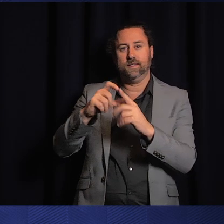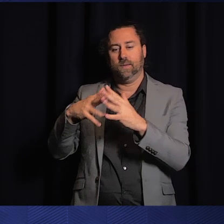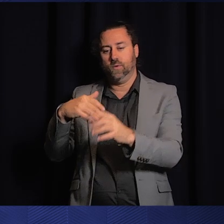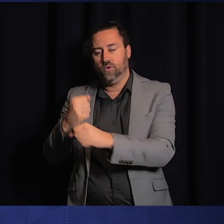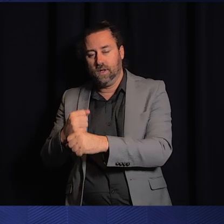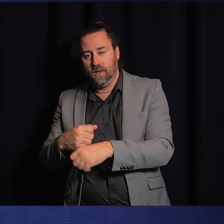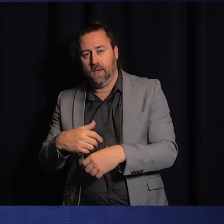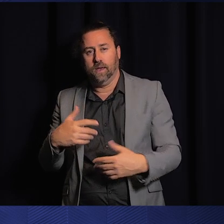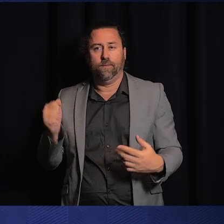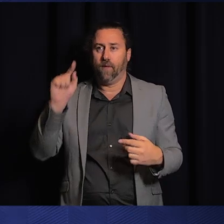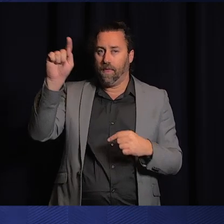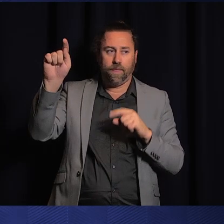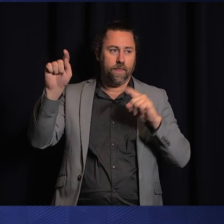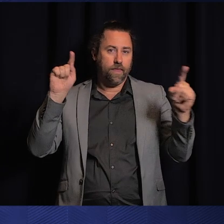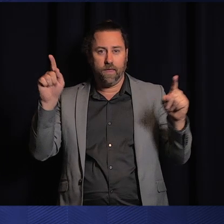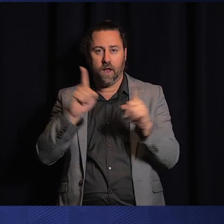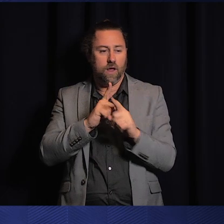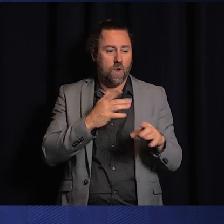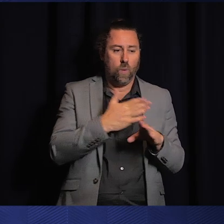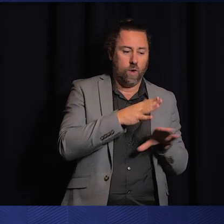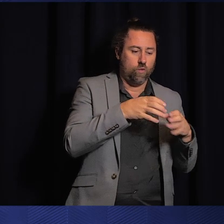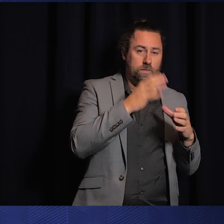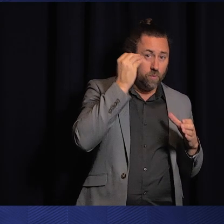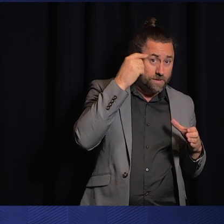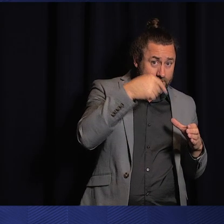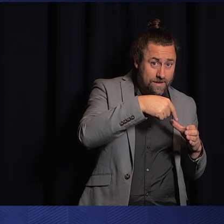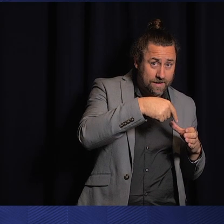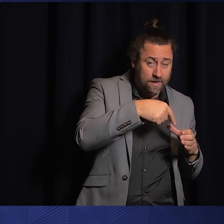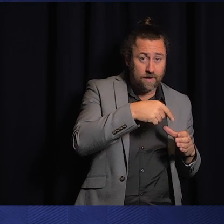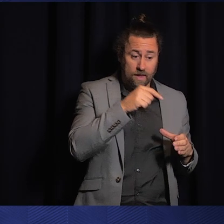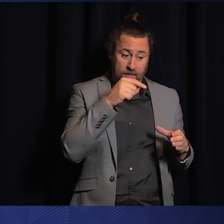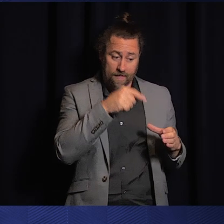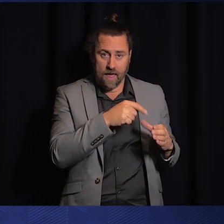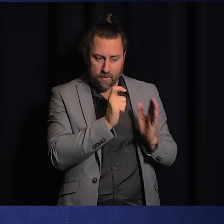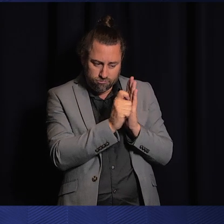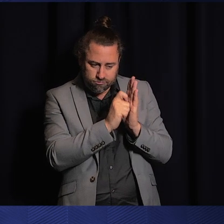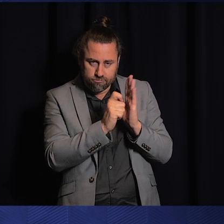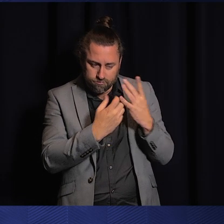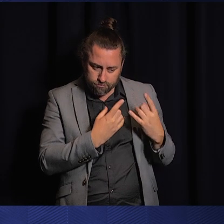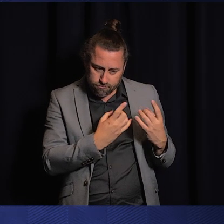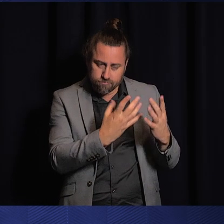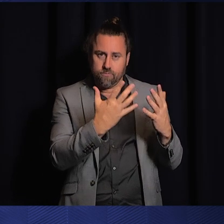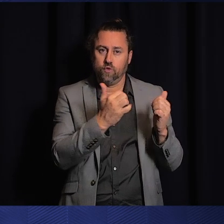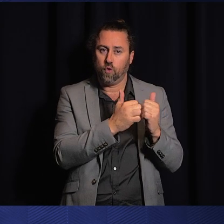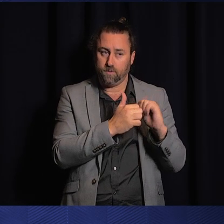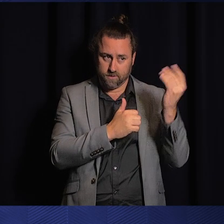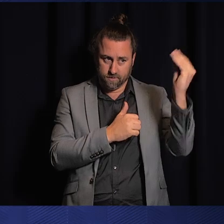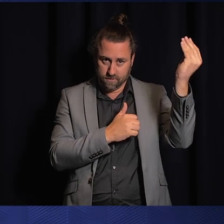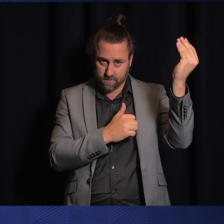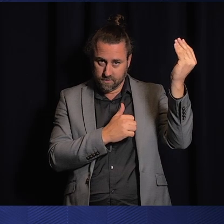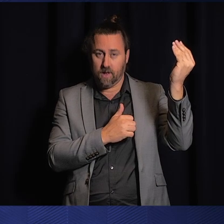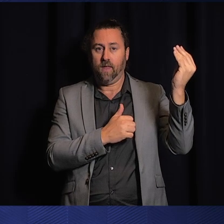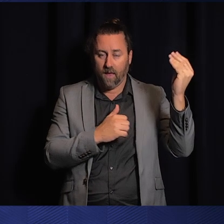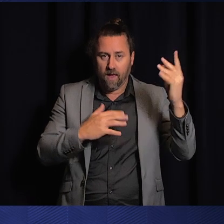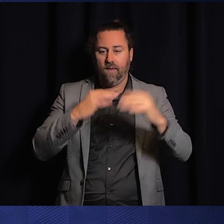network, then there is this committee, working committee, which actually prepared the document, and then there is this international